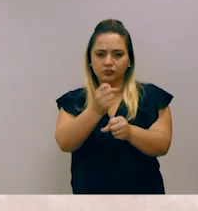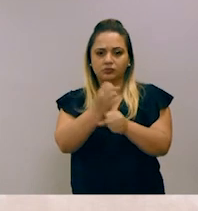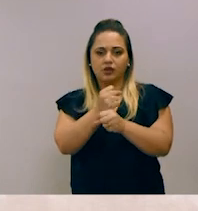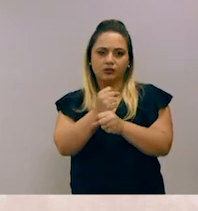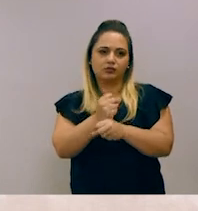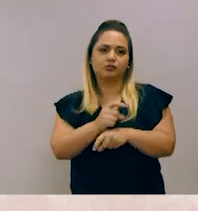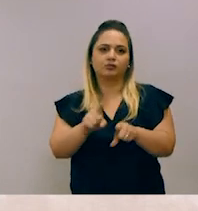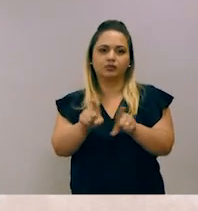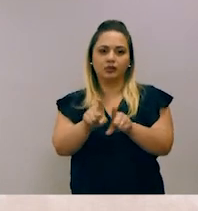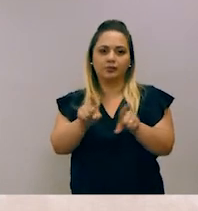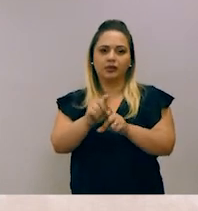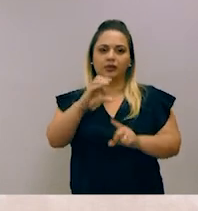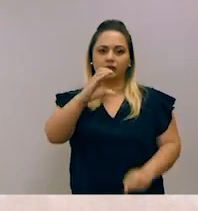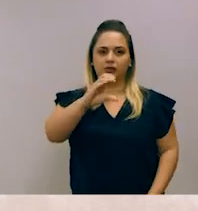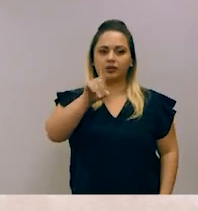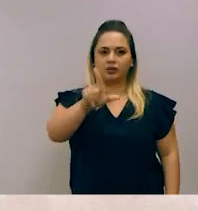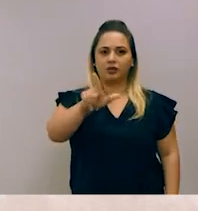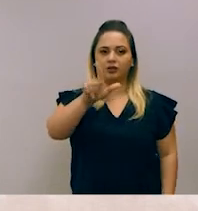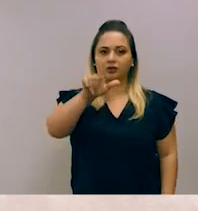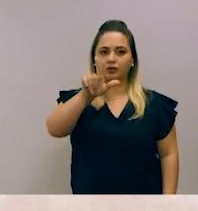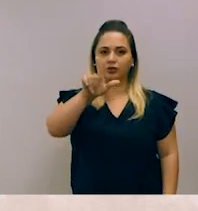the results of the clustering